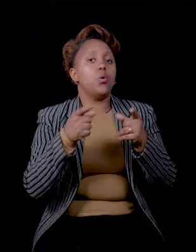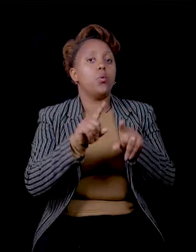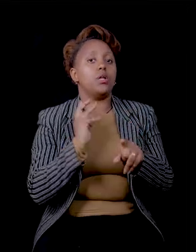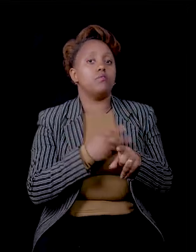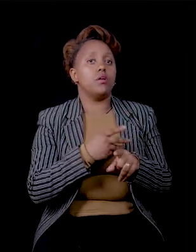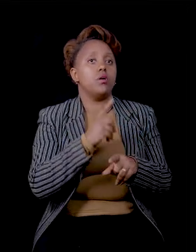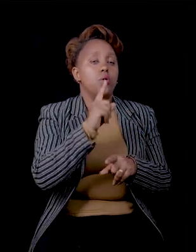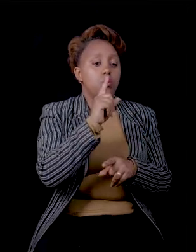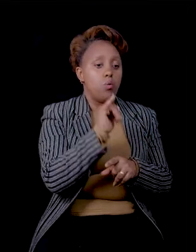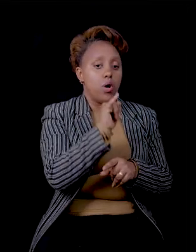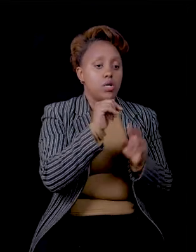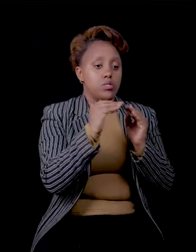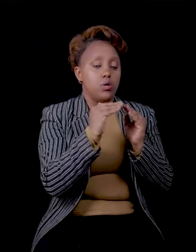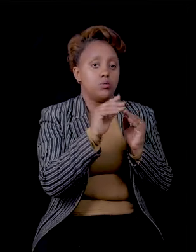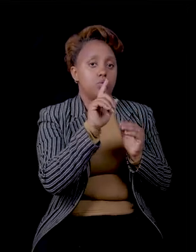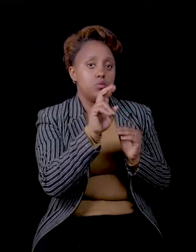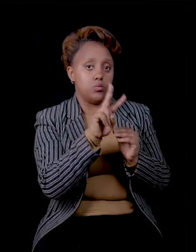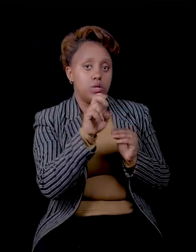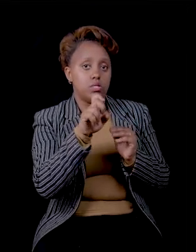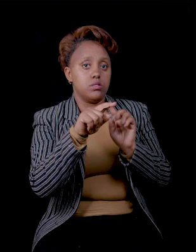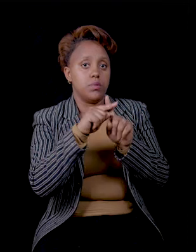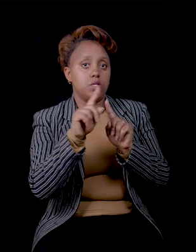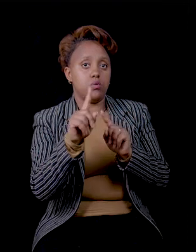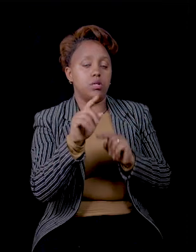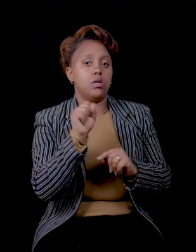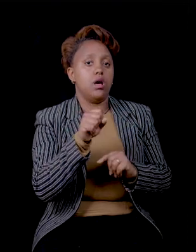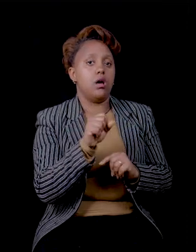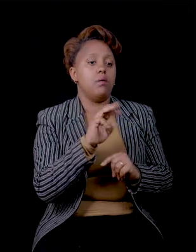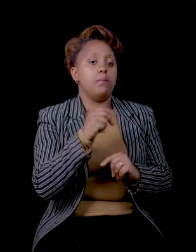we have y is equal to 2x plus 1, we are mapping x